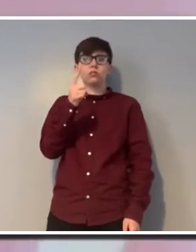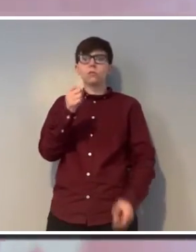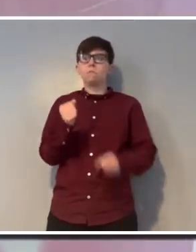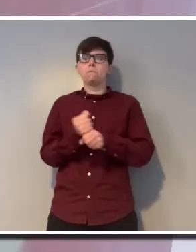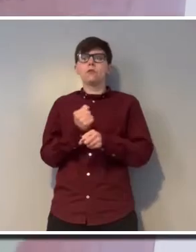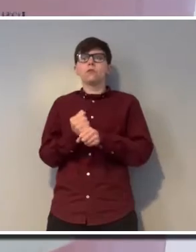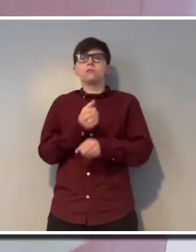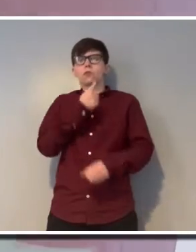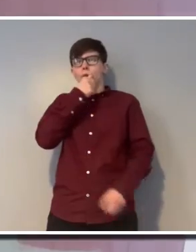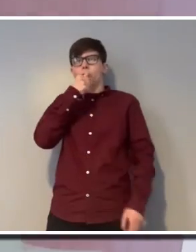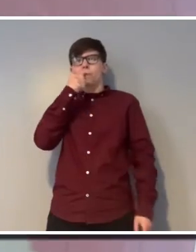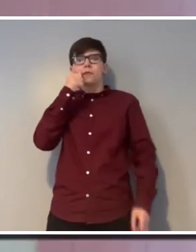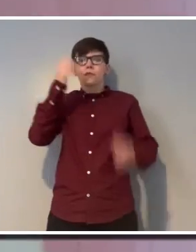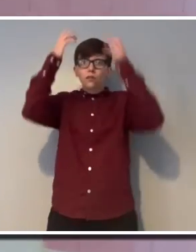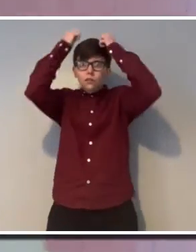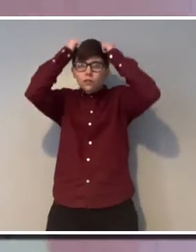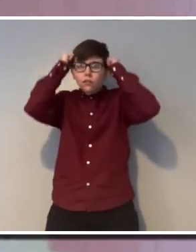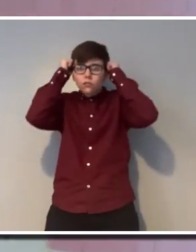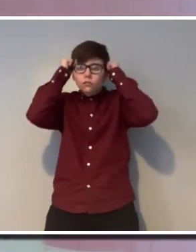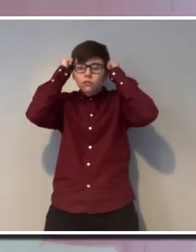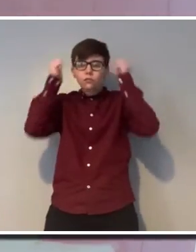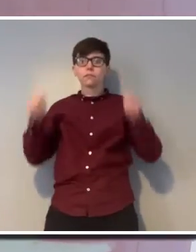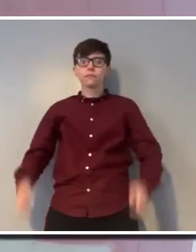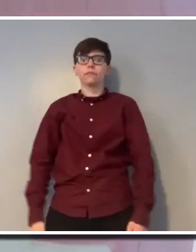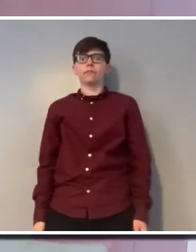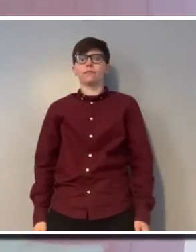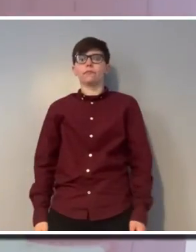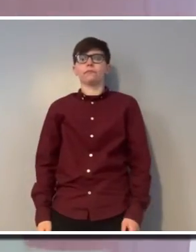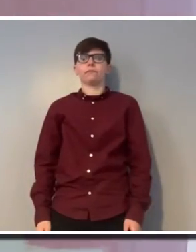about this newfound pet I'd got.